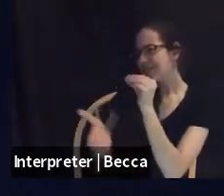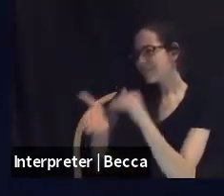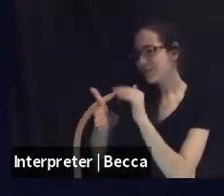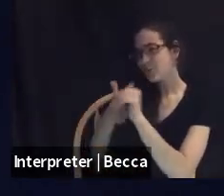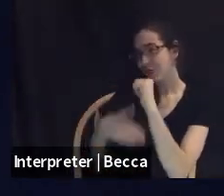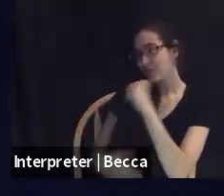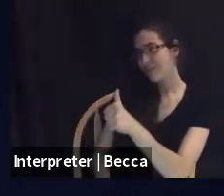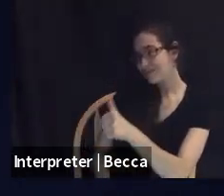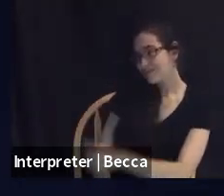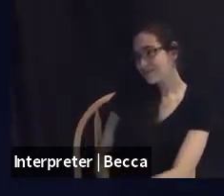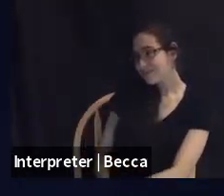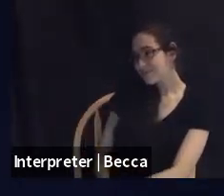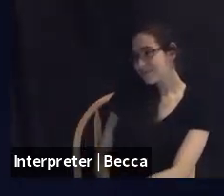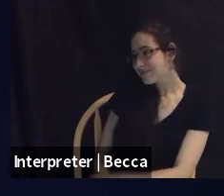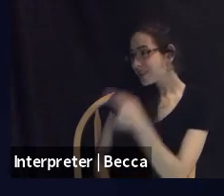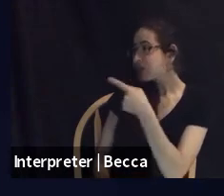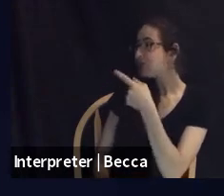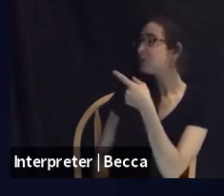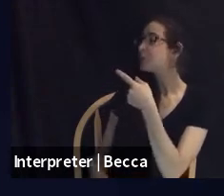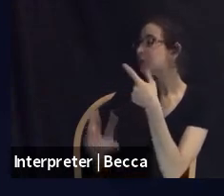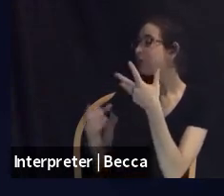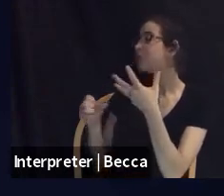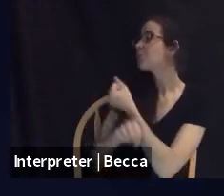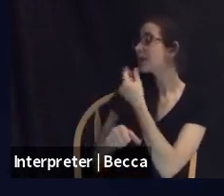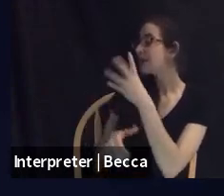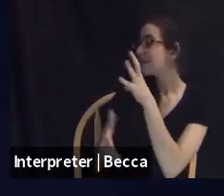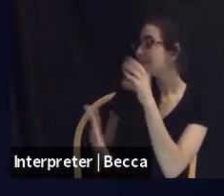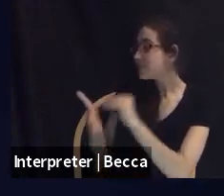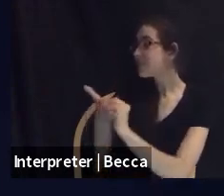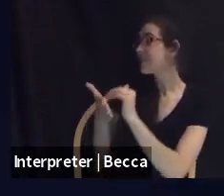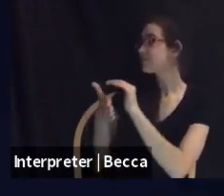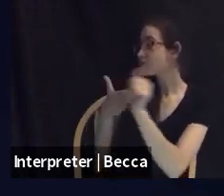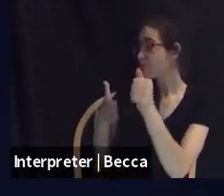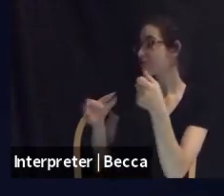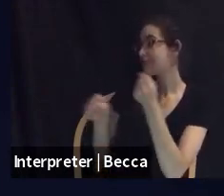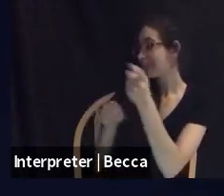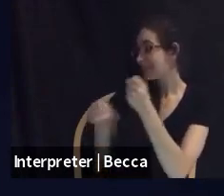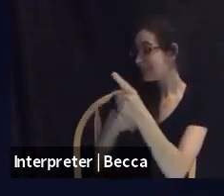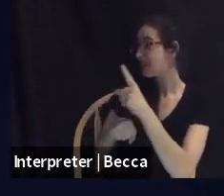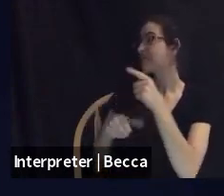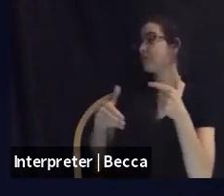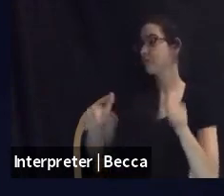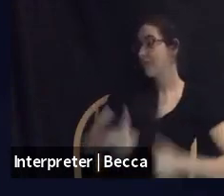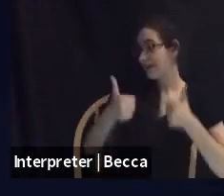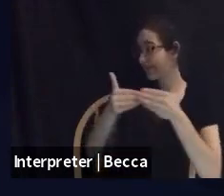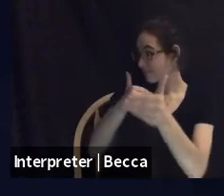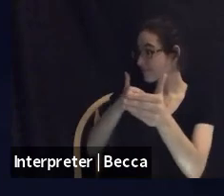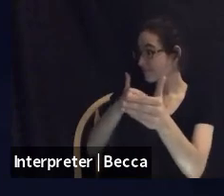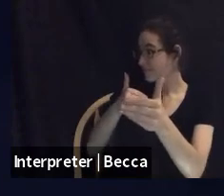$50,000. You won $50,000 a year for the rest of your life.